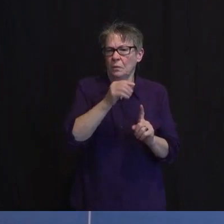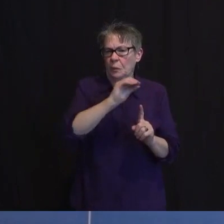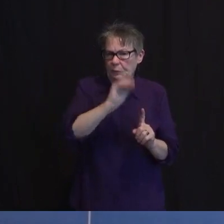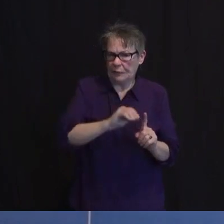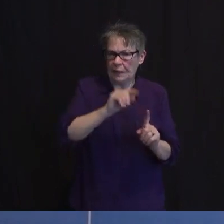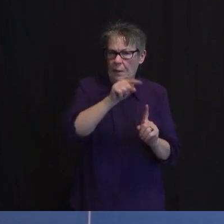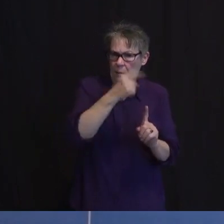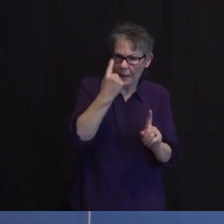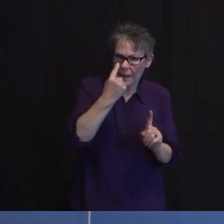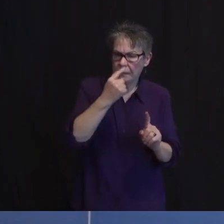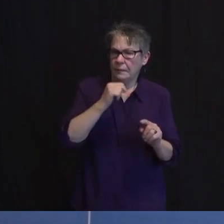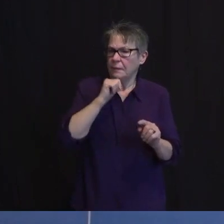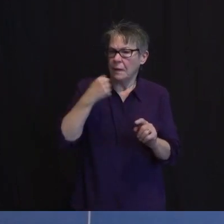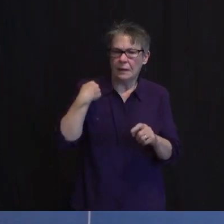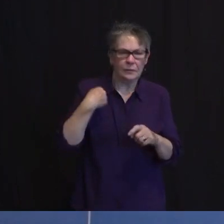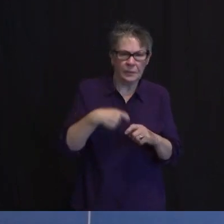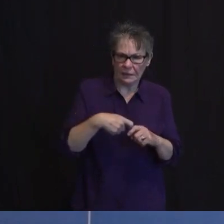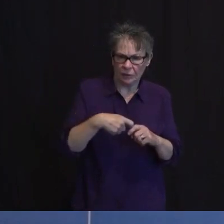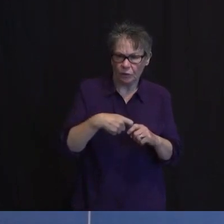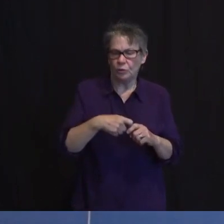18.6% Hispanic.